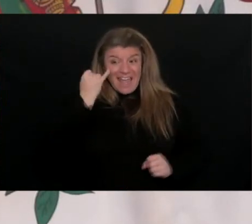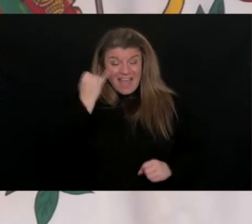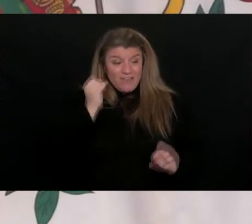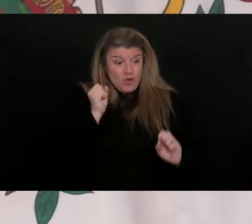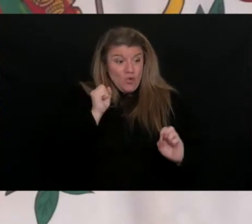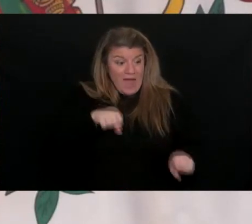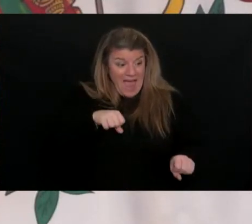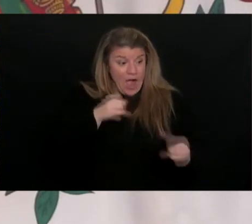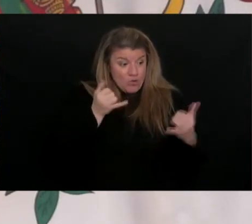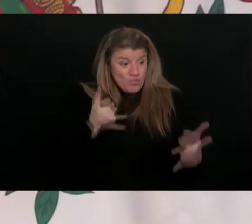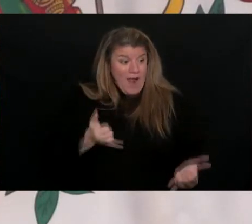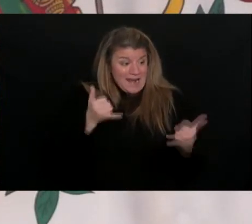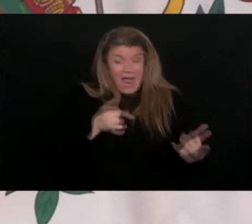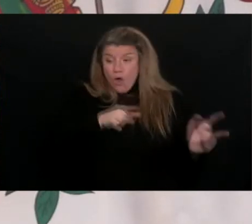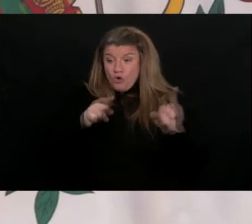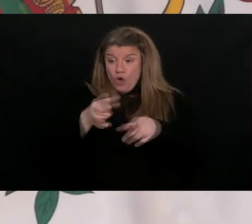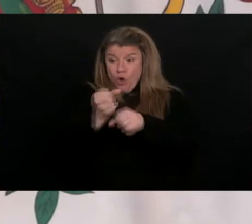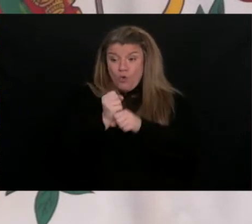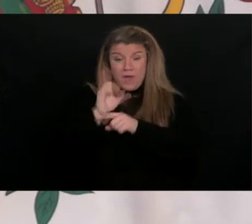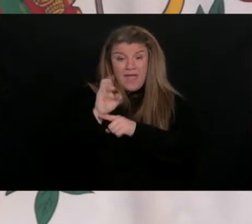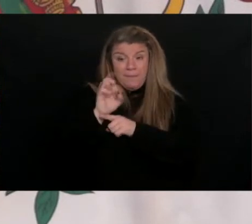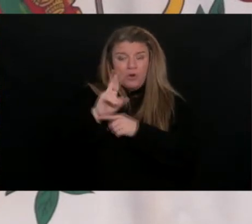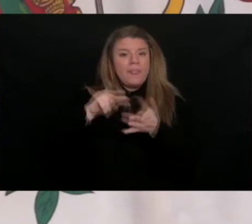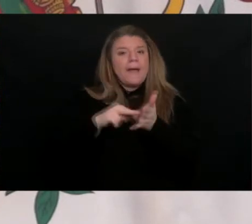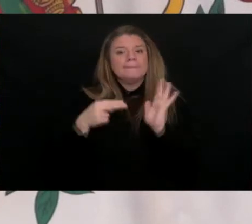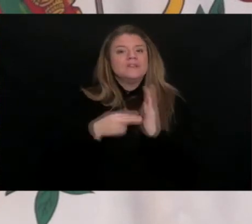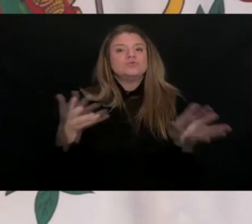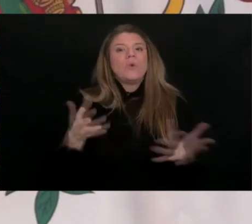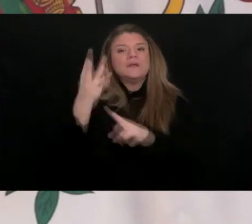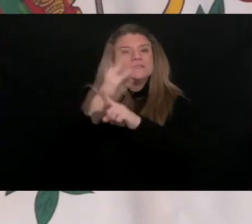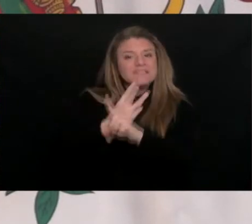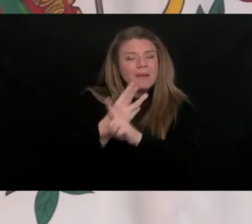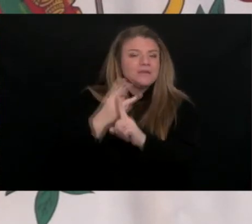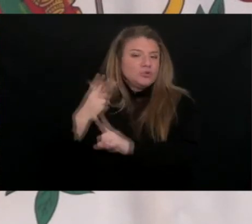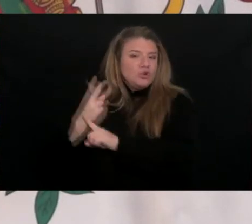this point in time for your booster shot, meaning you're 6 months out or 2 months out,